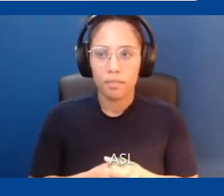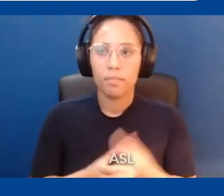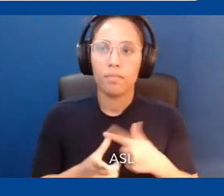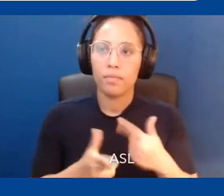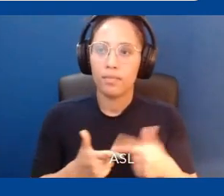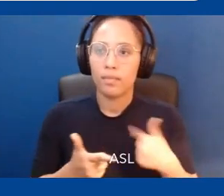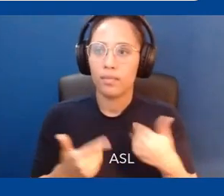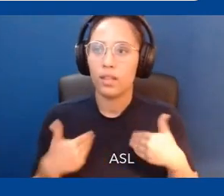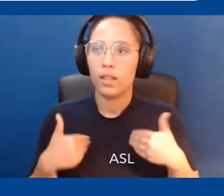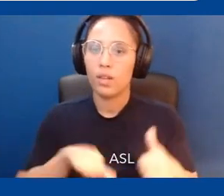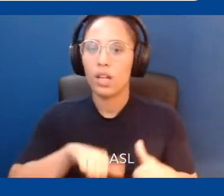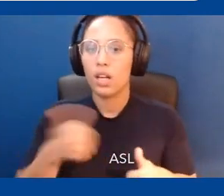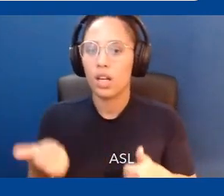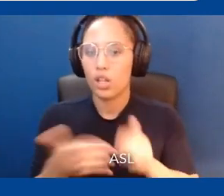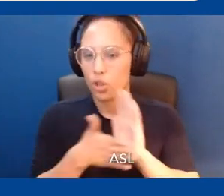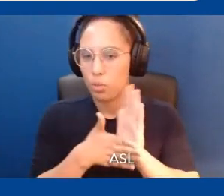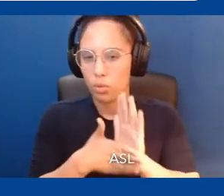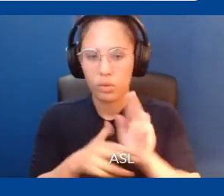short film.